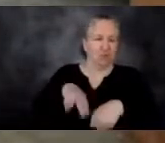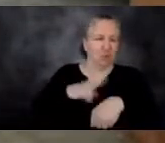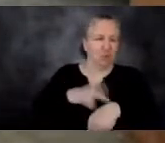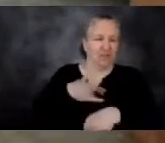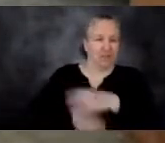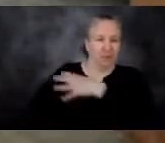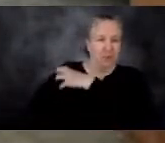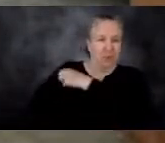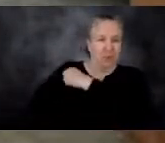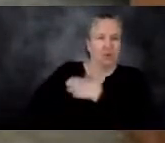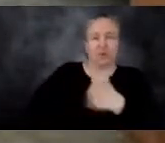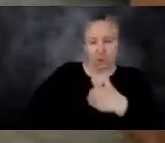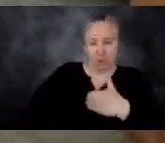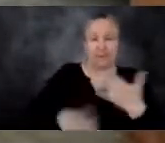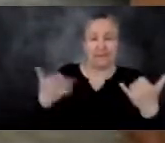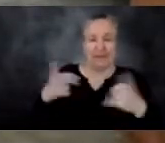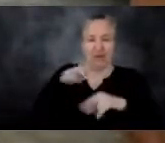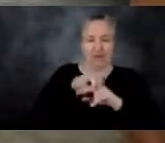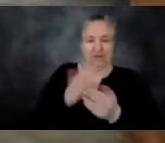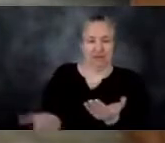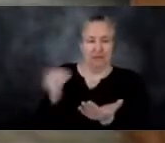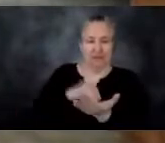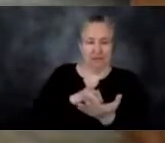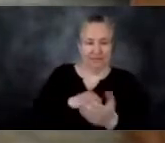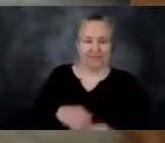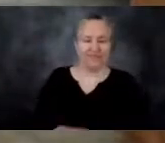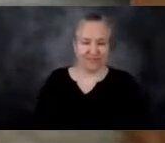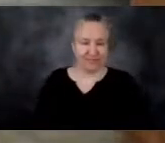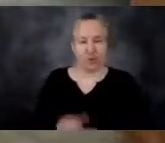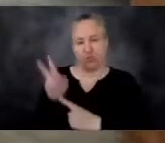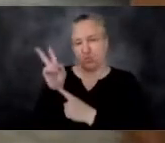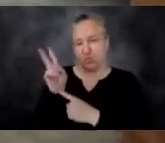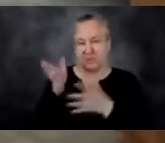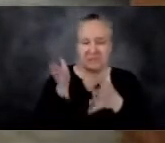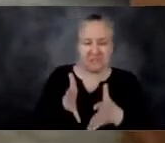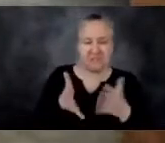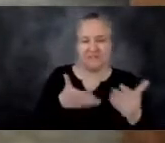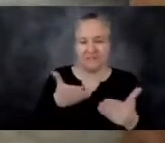we're going to go back to seated exercises. Just a couple more minutes.